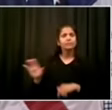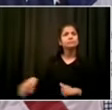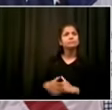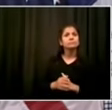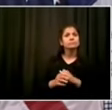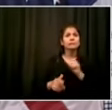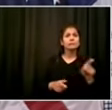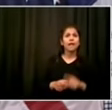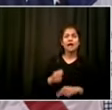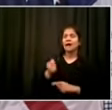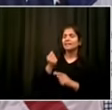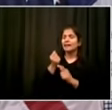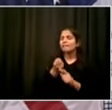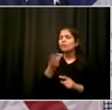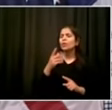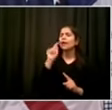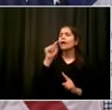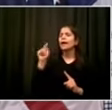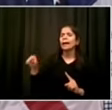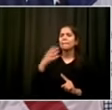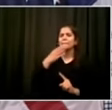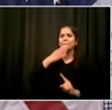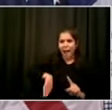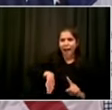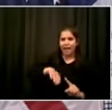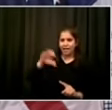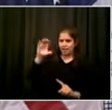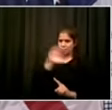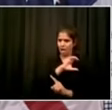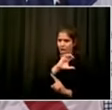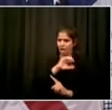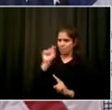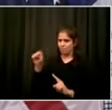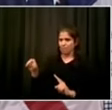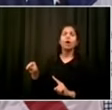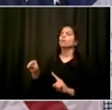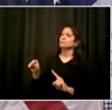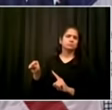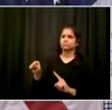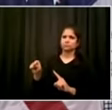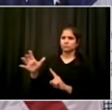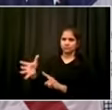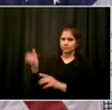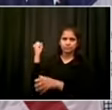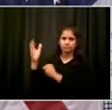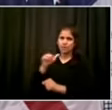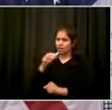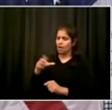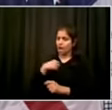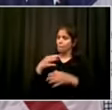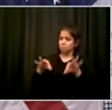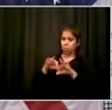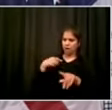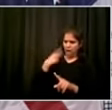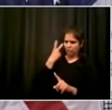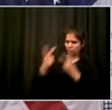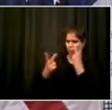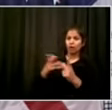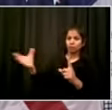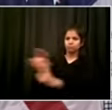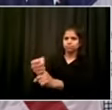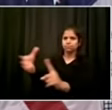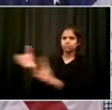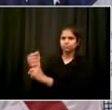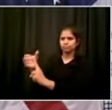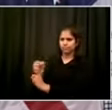long for there to be accountability for officers who do the wrong thing. That is something we can and must change. That is